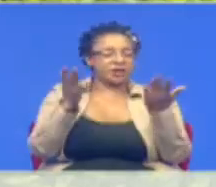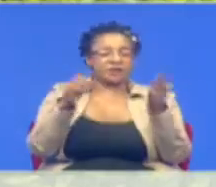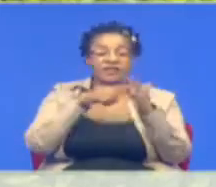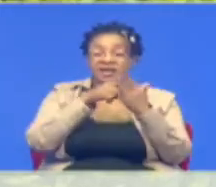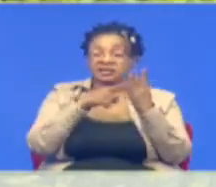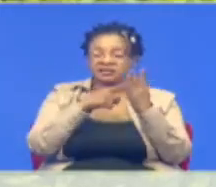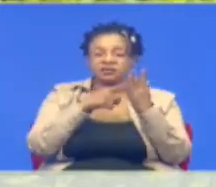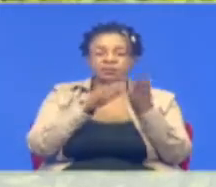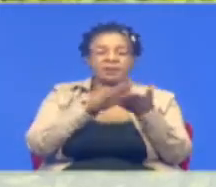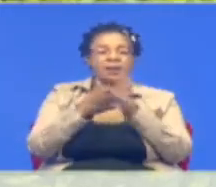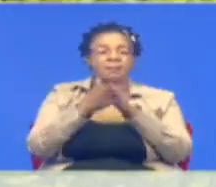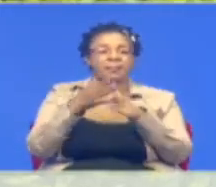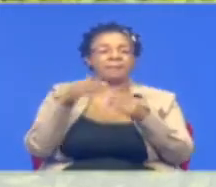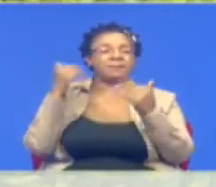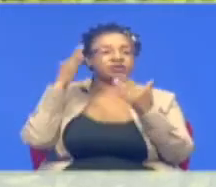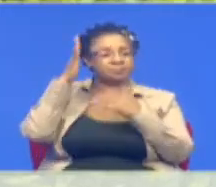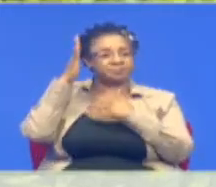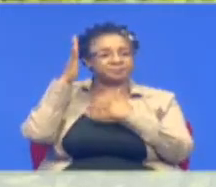be the bishop.